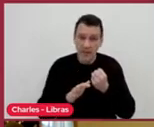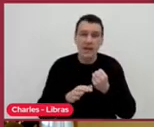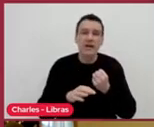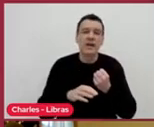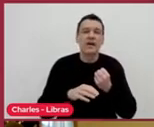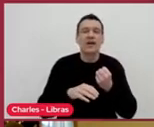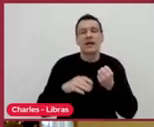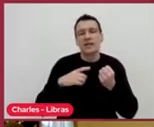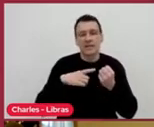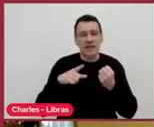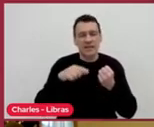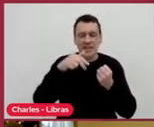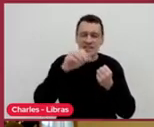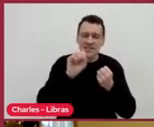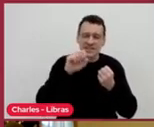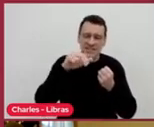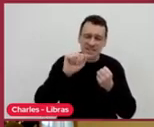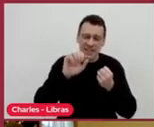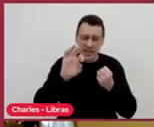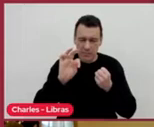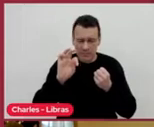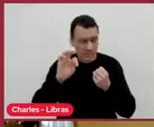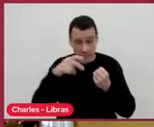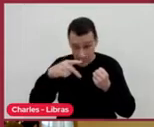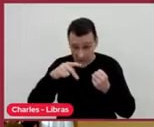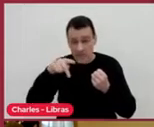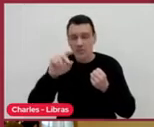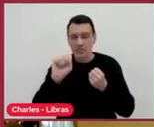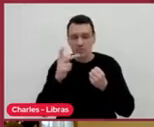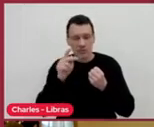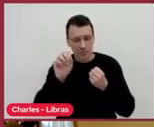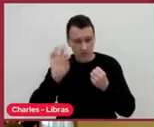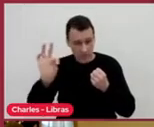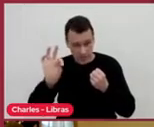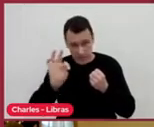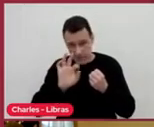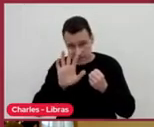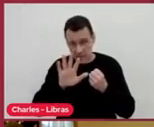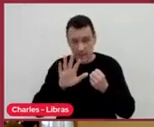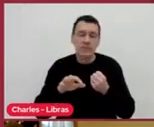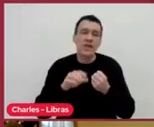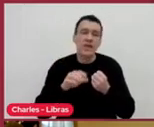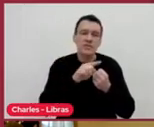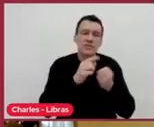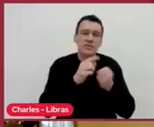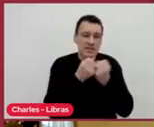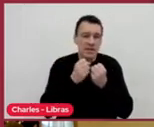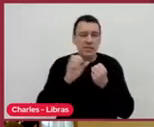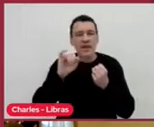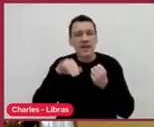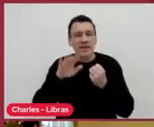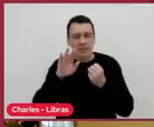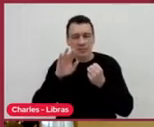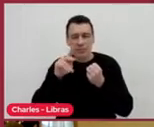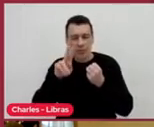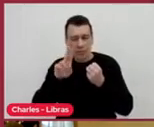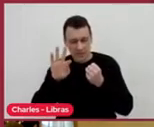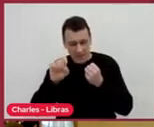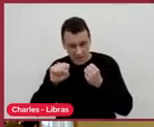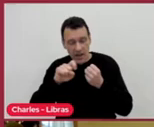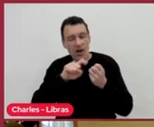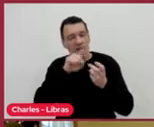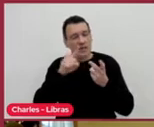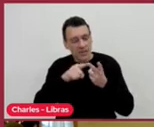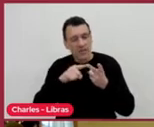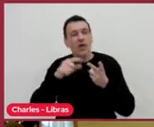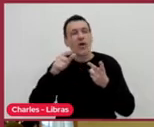the snapshot. So I don't have to depend on a single input. I can depend on multiple inputs. And this library will make the graph